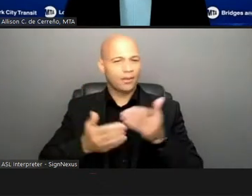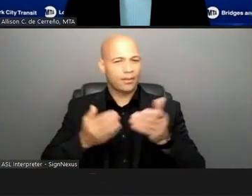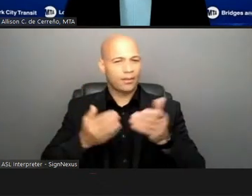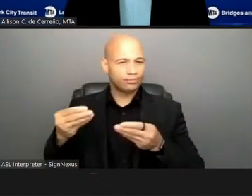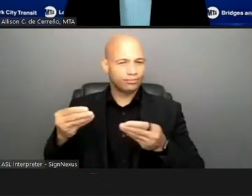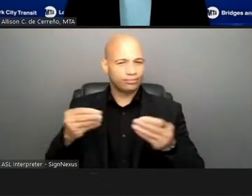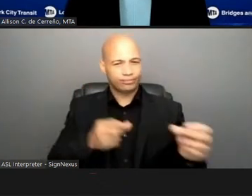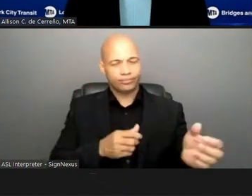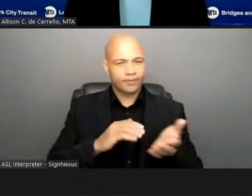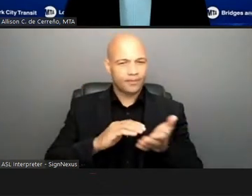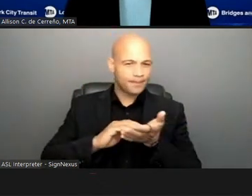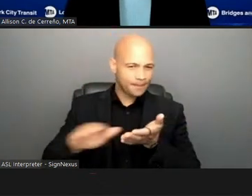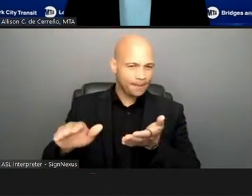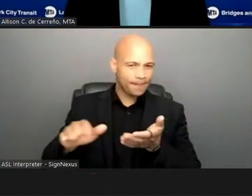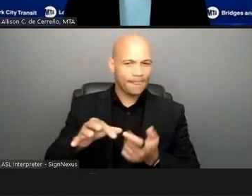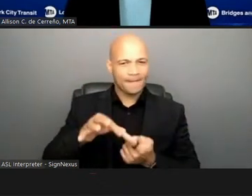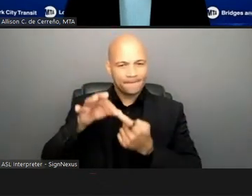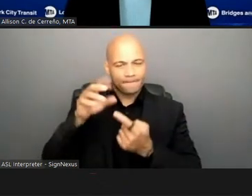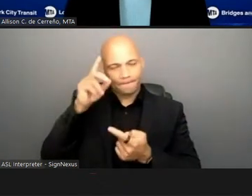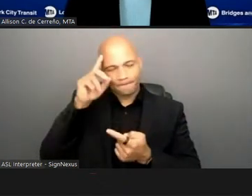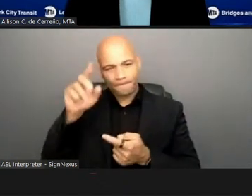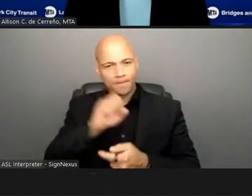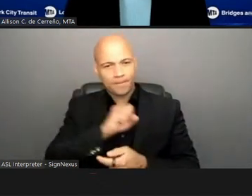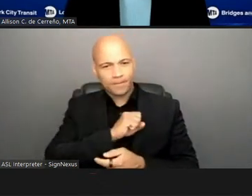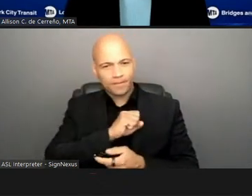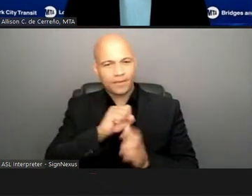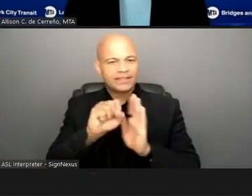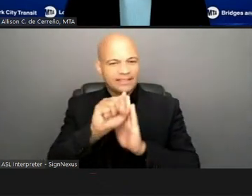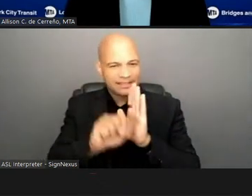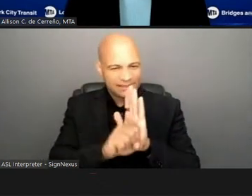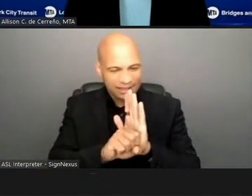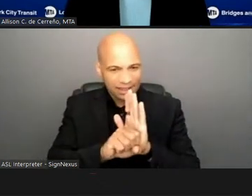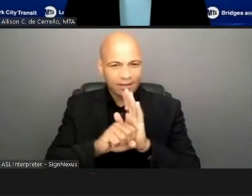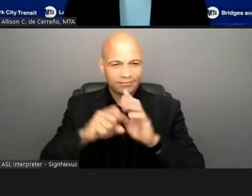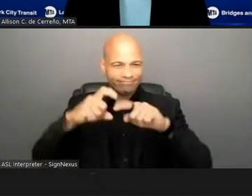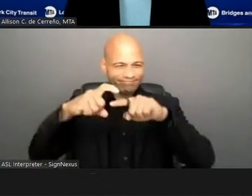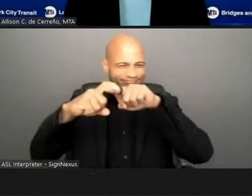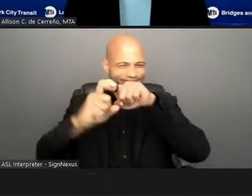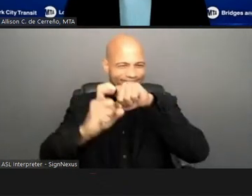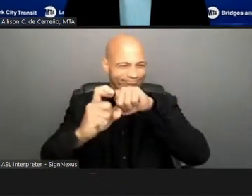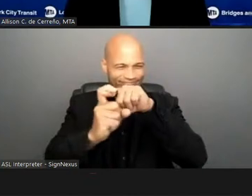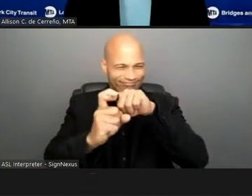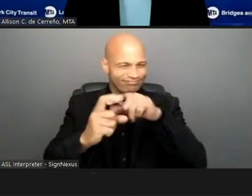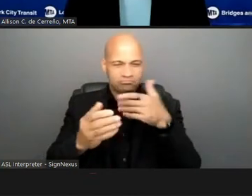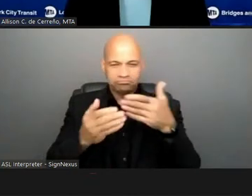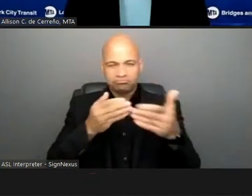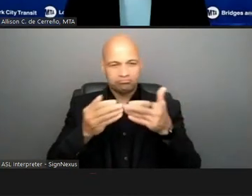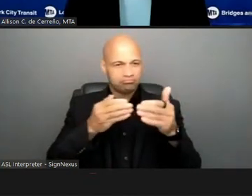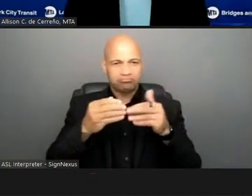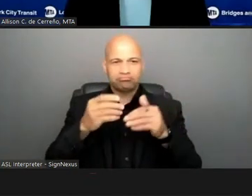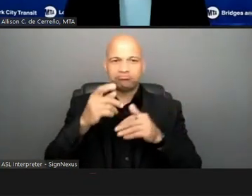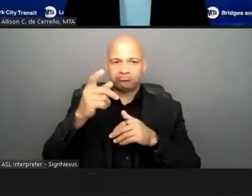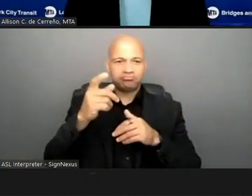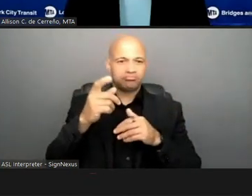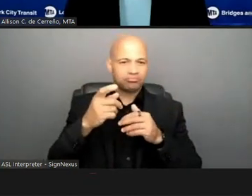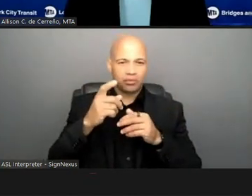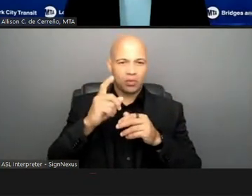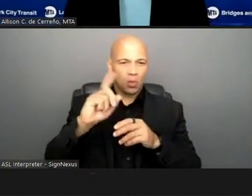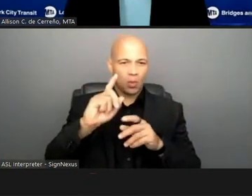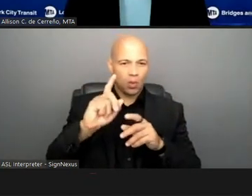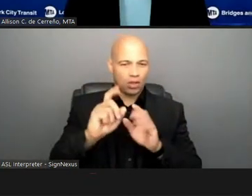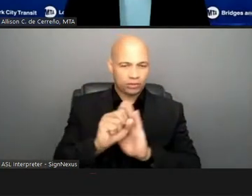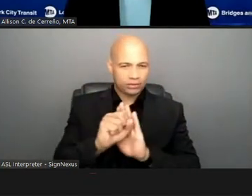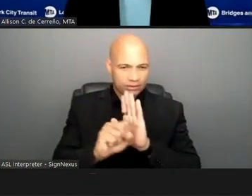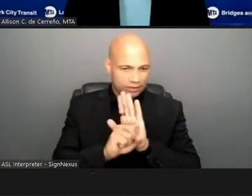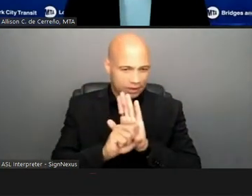exemptions to Holders of state and issued hanging placards regardless of what state issues them uh this would